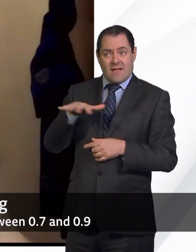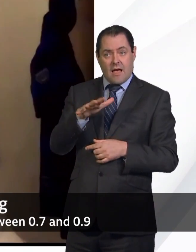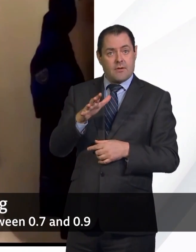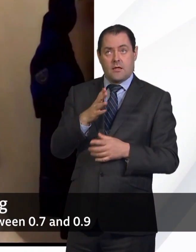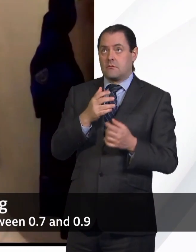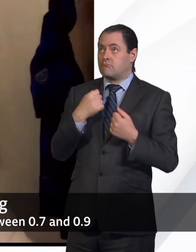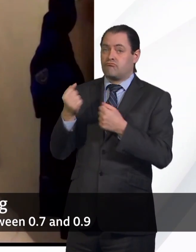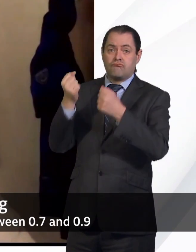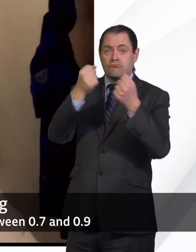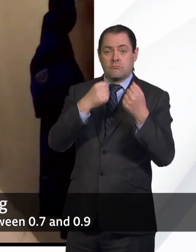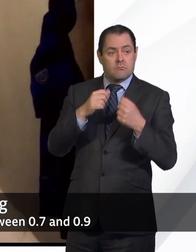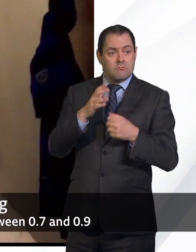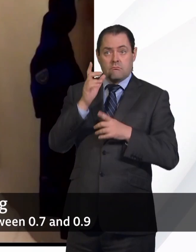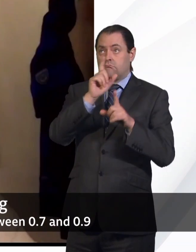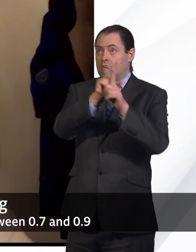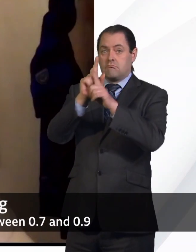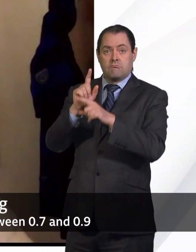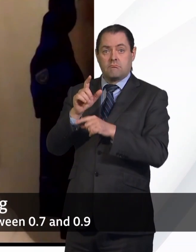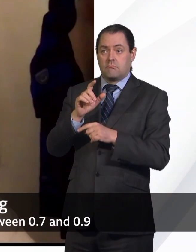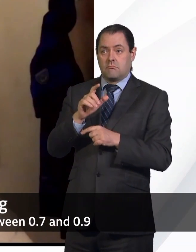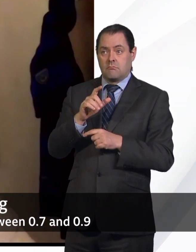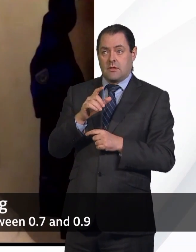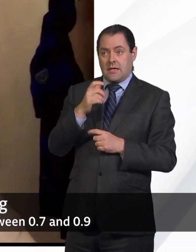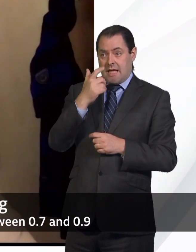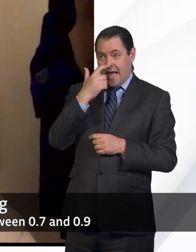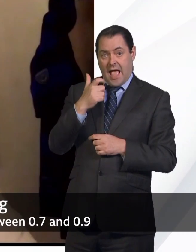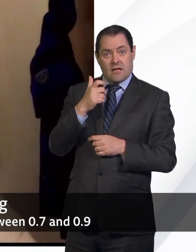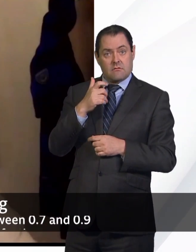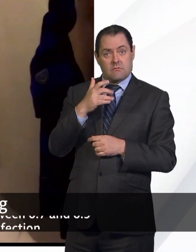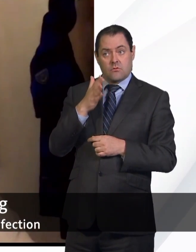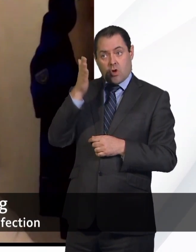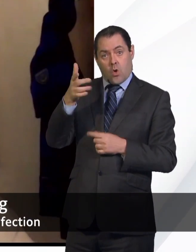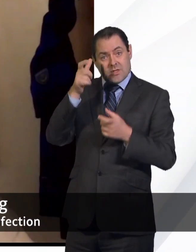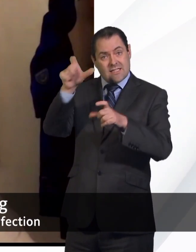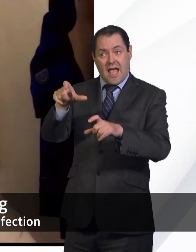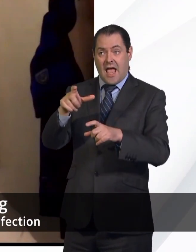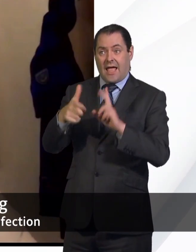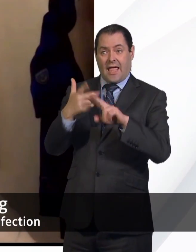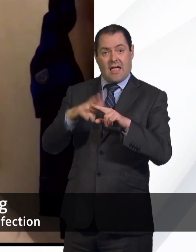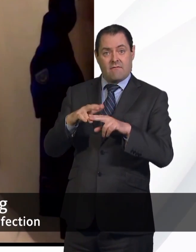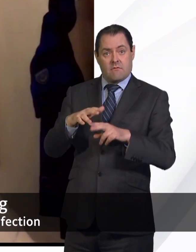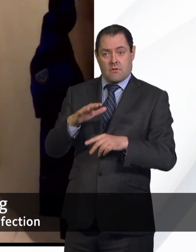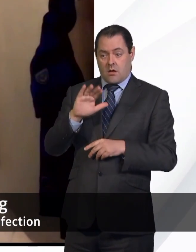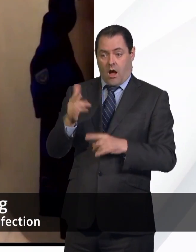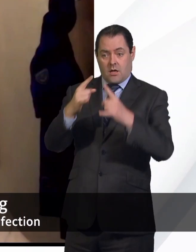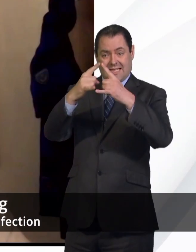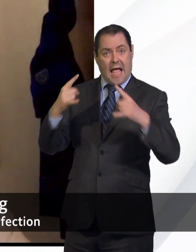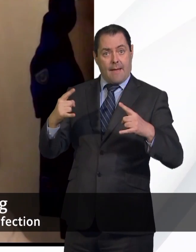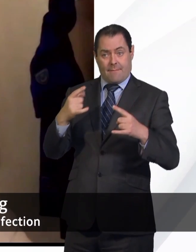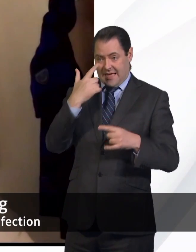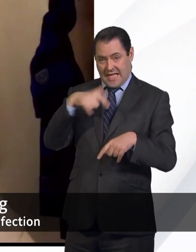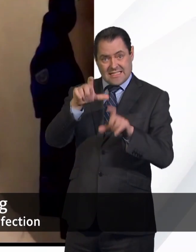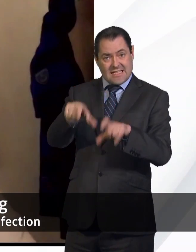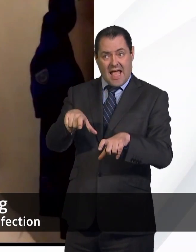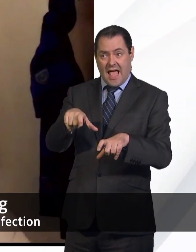how long can they stay there? And can we say stay over at our parents' house if we, say, camped in the garden? And are we able to, say,